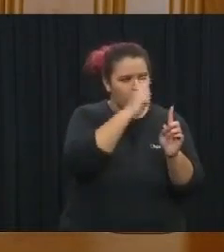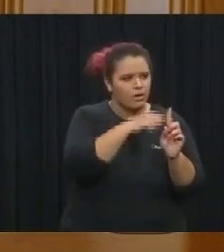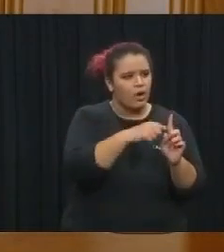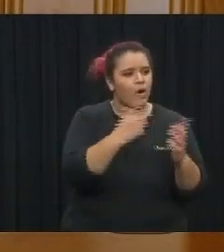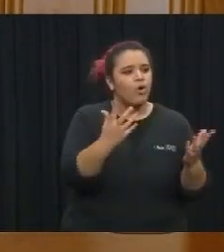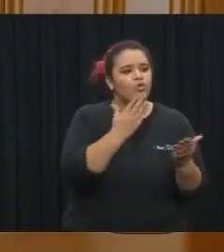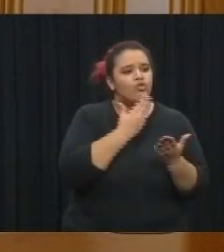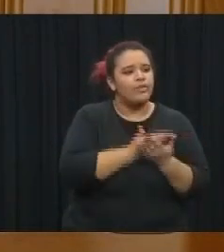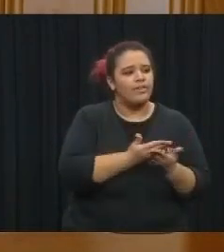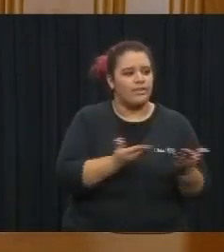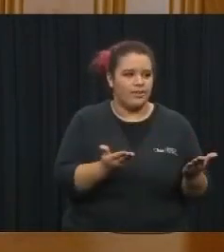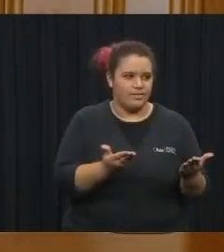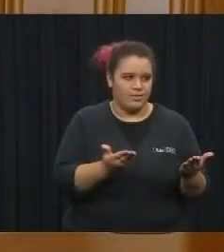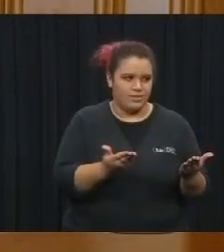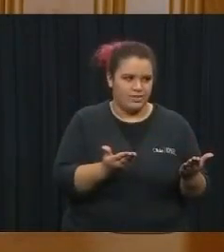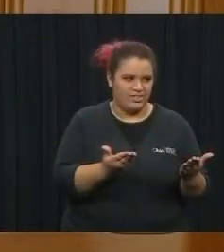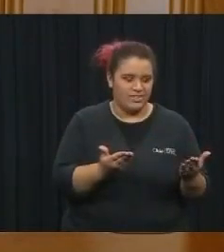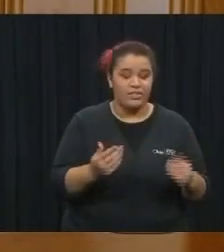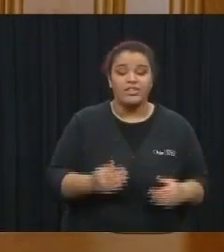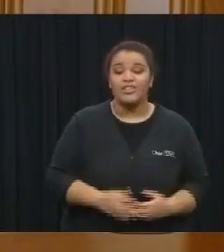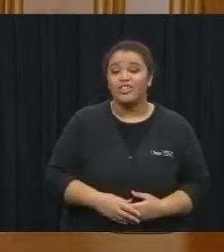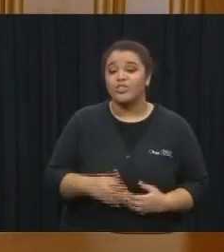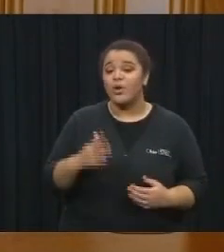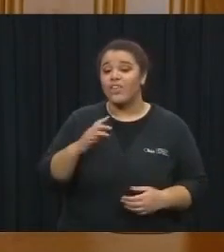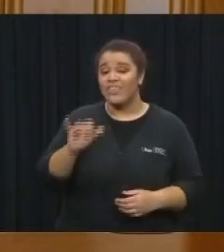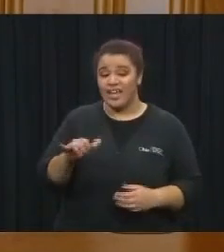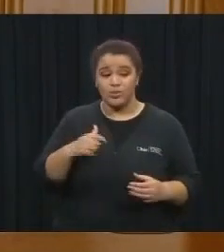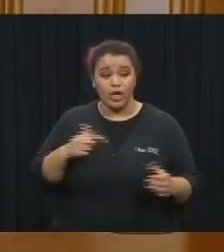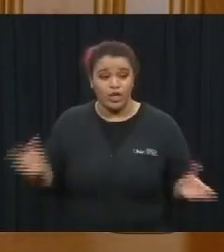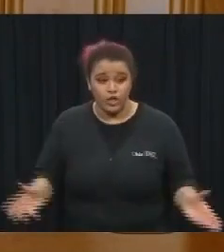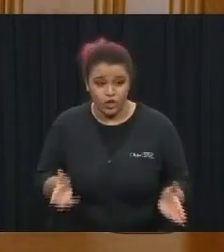of you today and all of us to have courage. Let's hold on to what